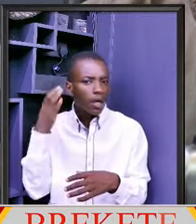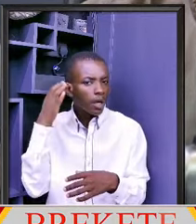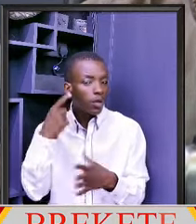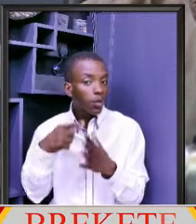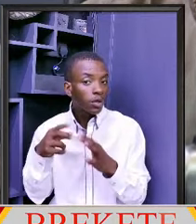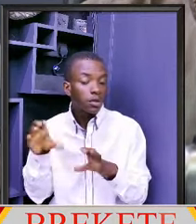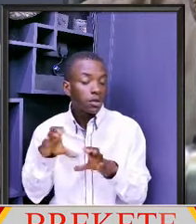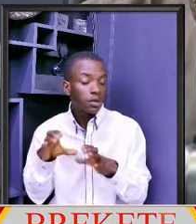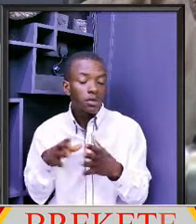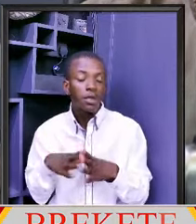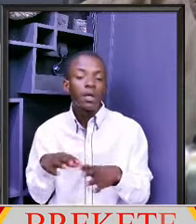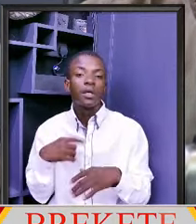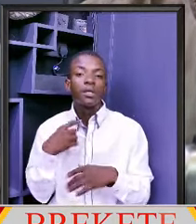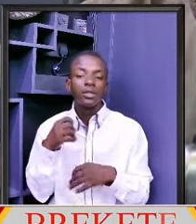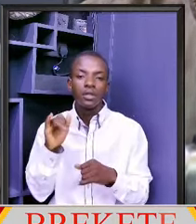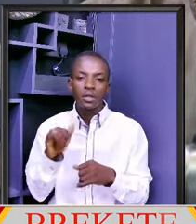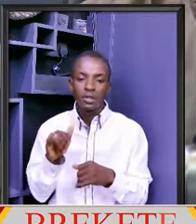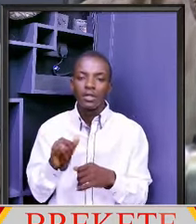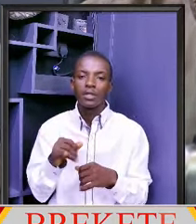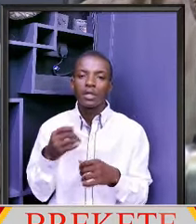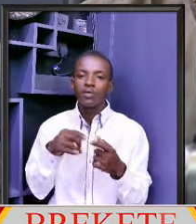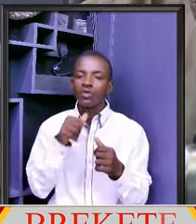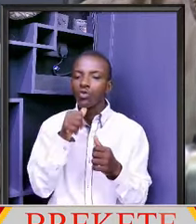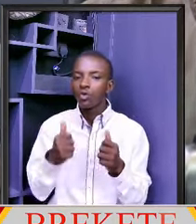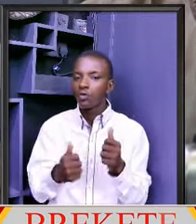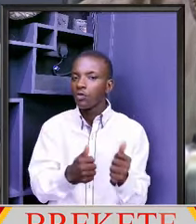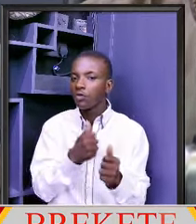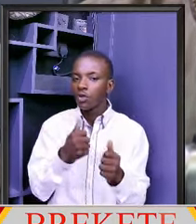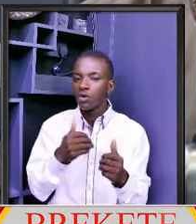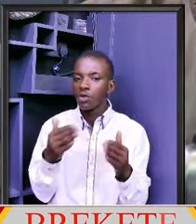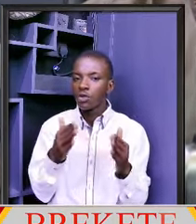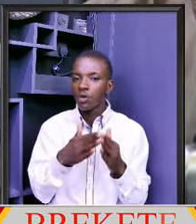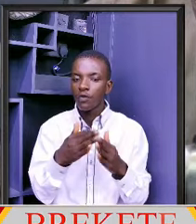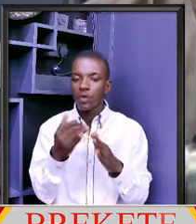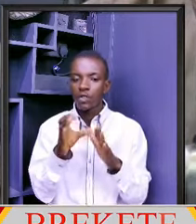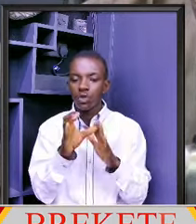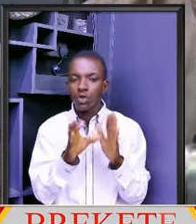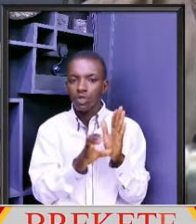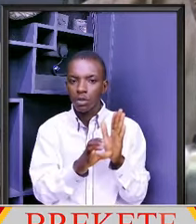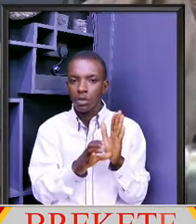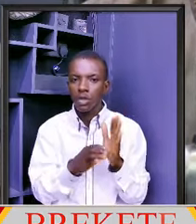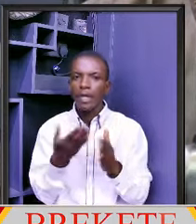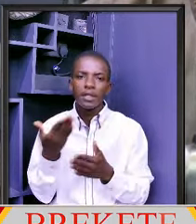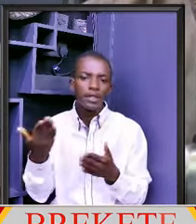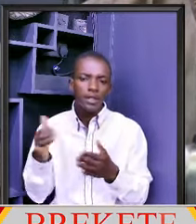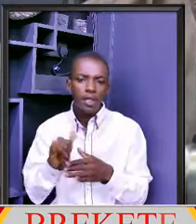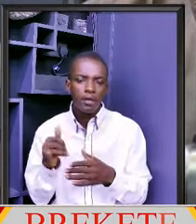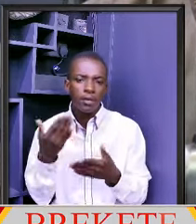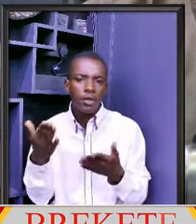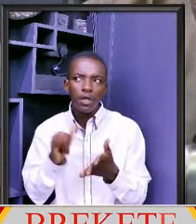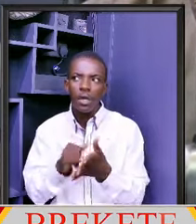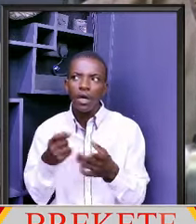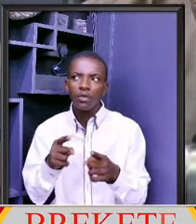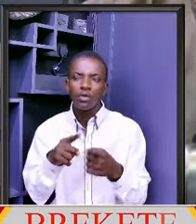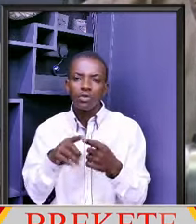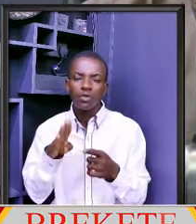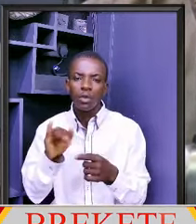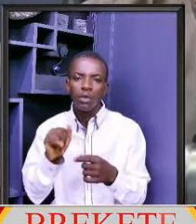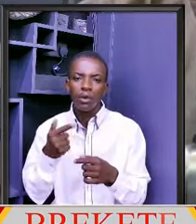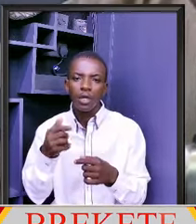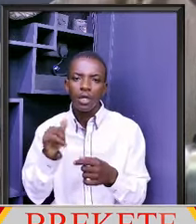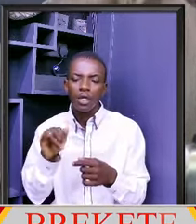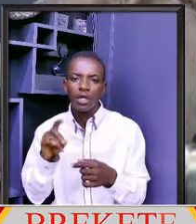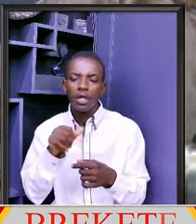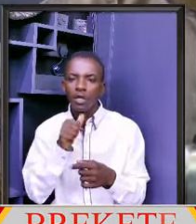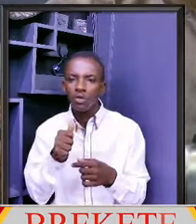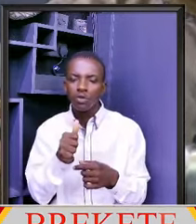I did. He said, yes. I said, if we did not follow this Akomoran constitution, the same thing that happened to Babangida, I will not stand with